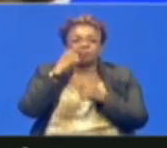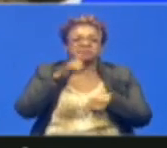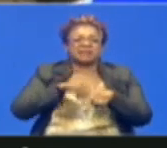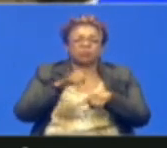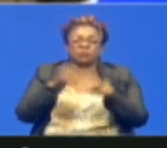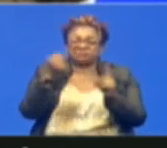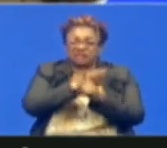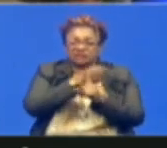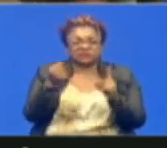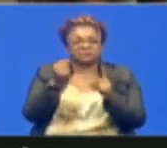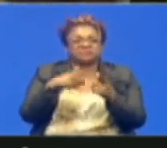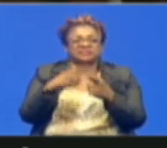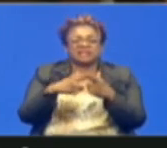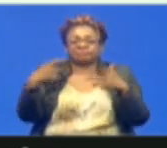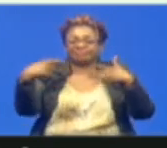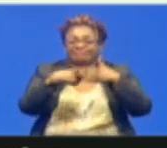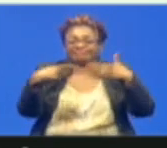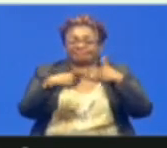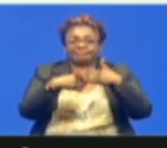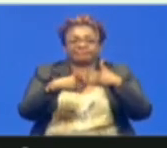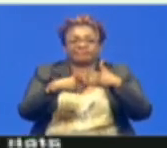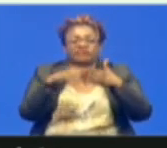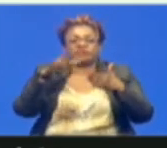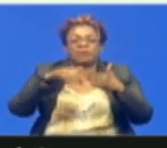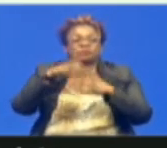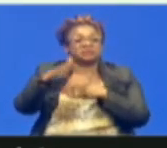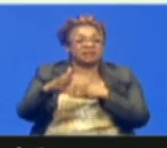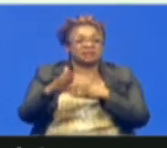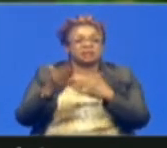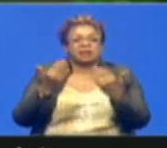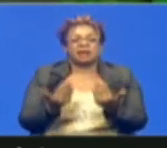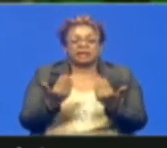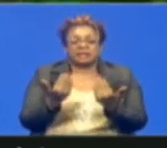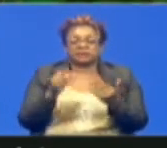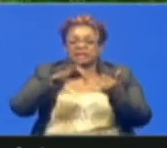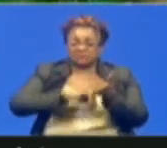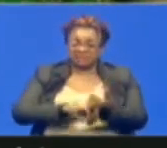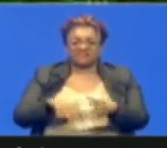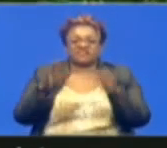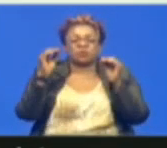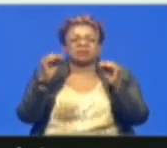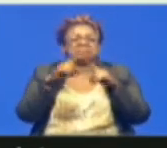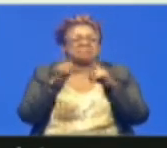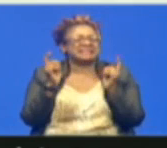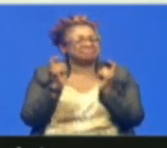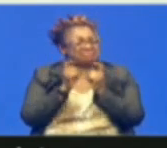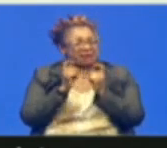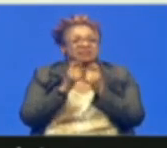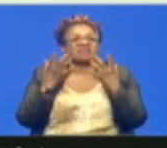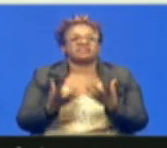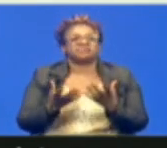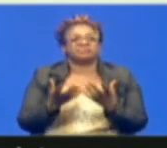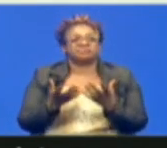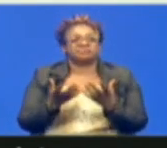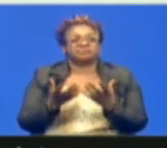ex-husband. He then locked the door from outside. Her current husband found her, battered and in pain. Alikuja mpaka